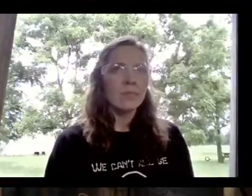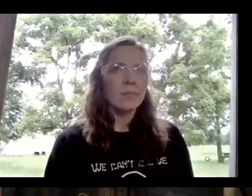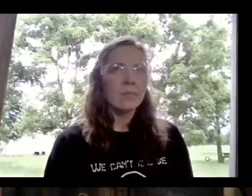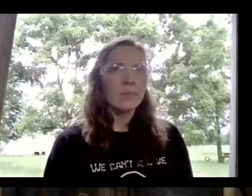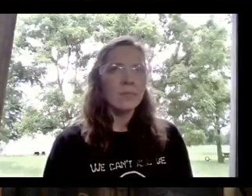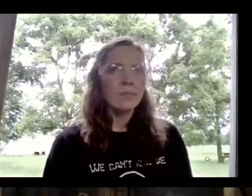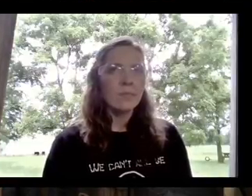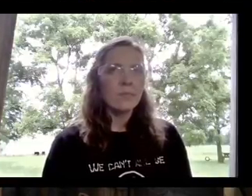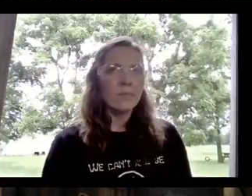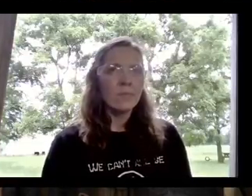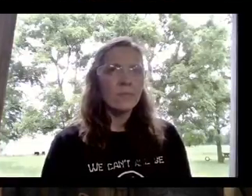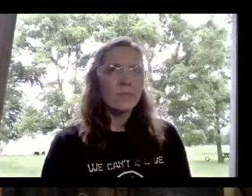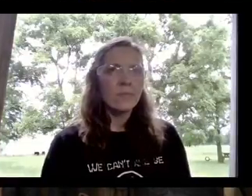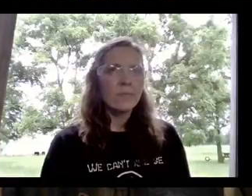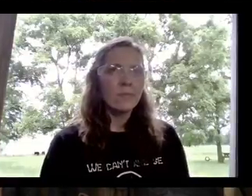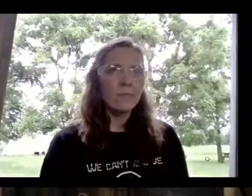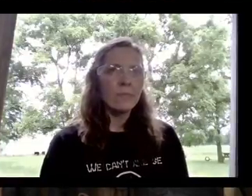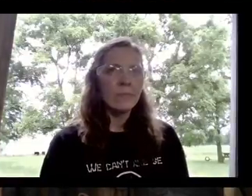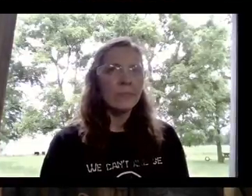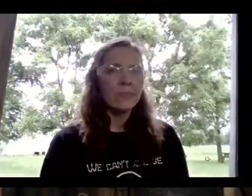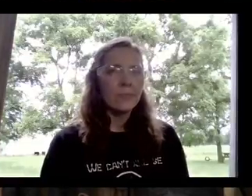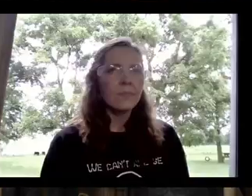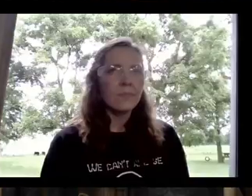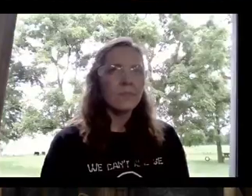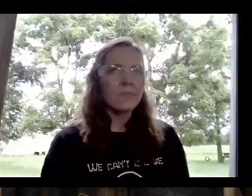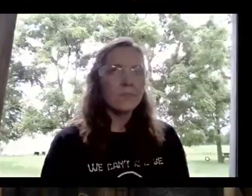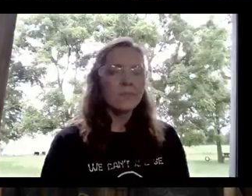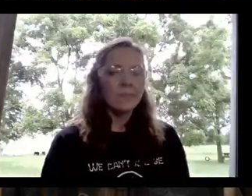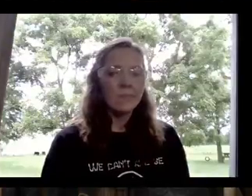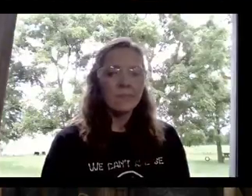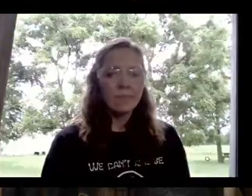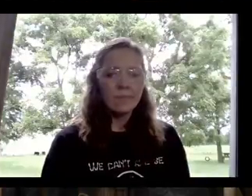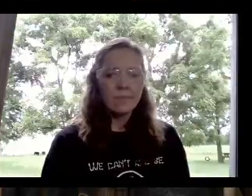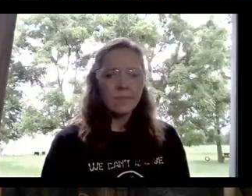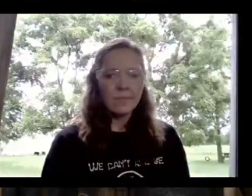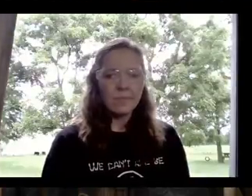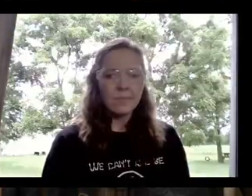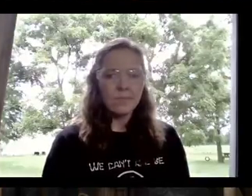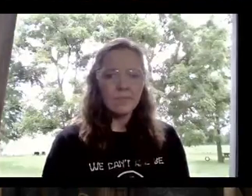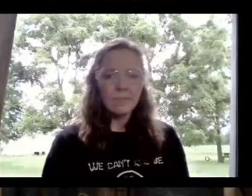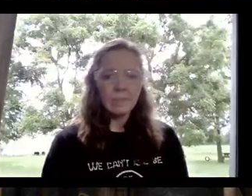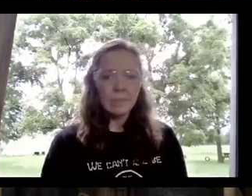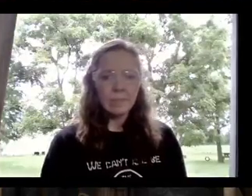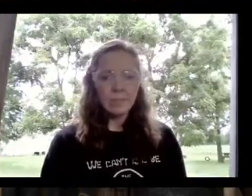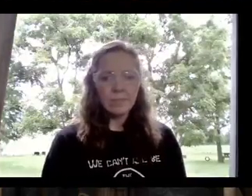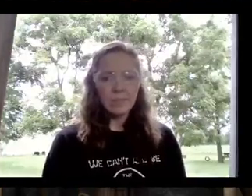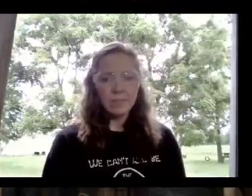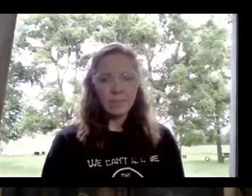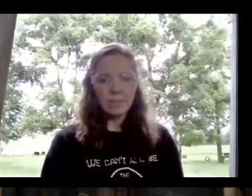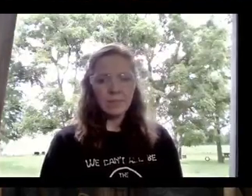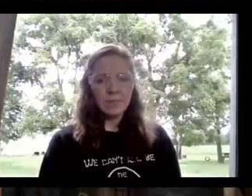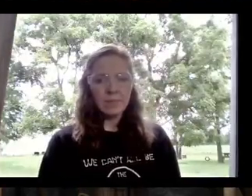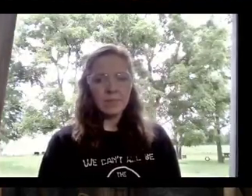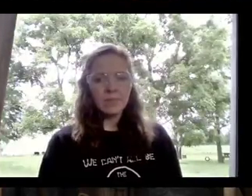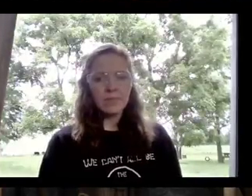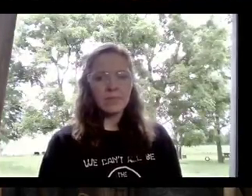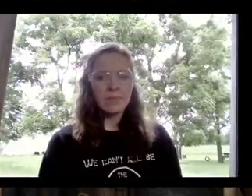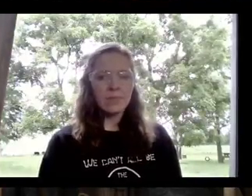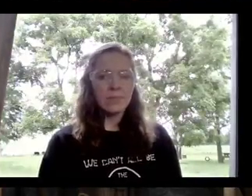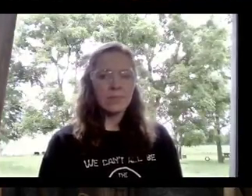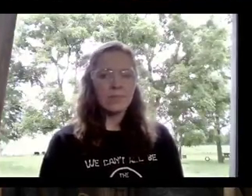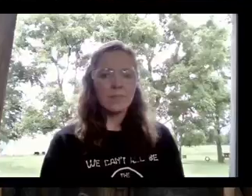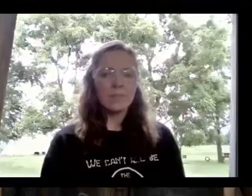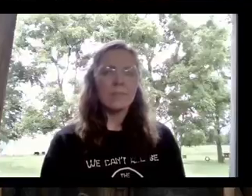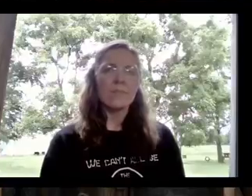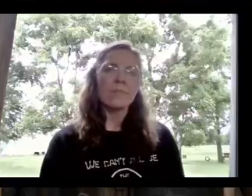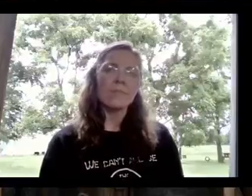at that time always had power equipment. So I always felt like, well, that's nice, but now I can't do it because I don't have a power hammer. Or, well, now